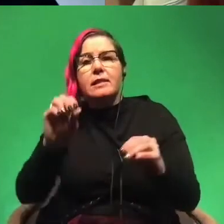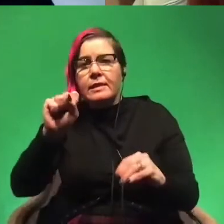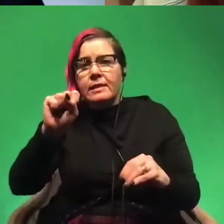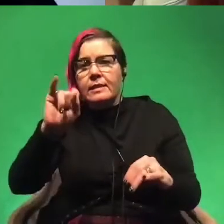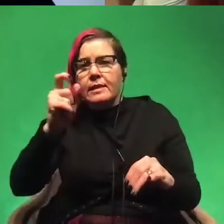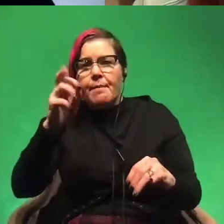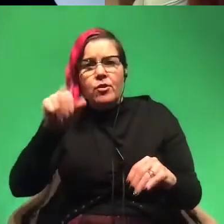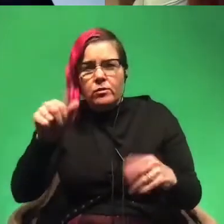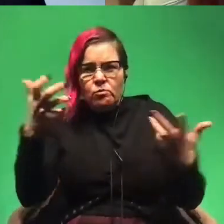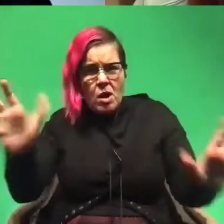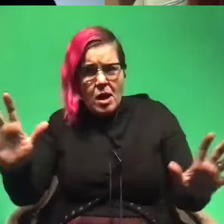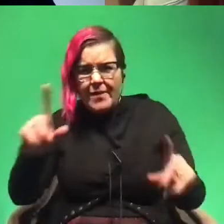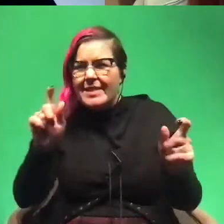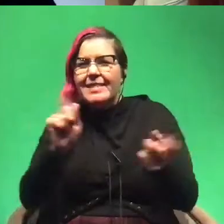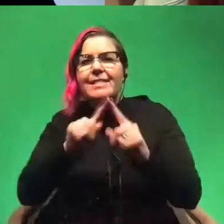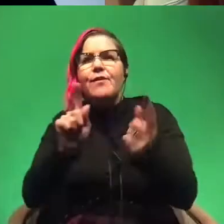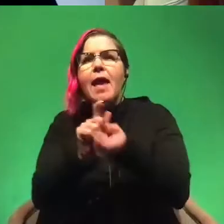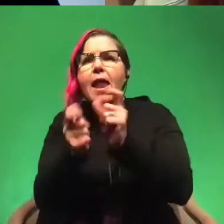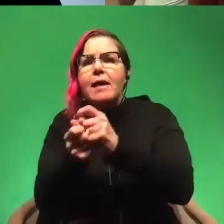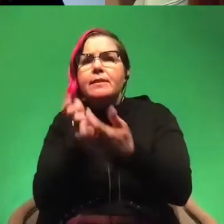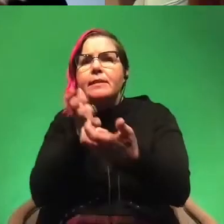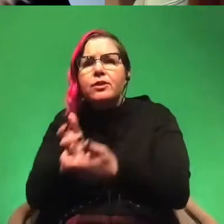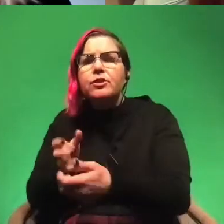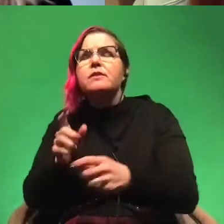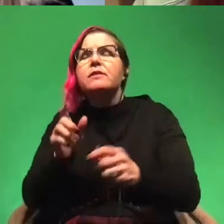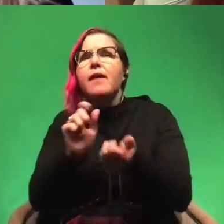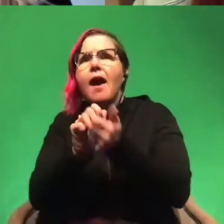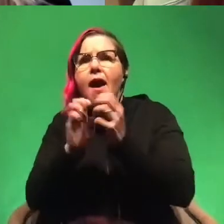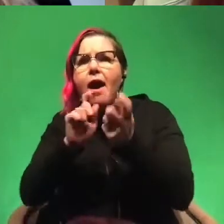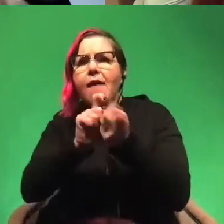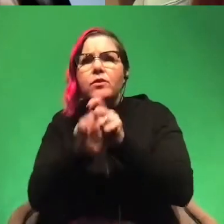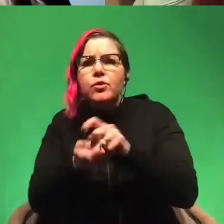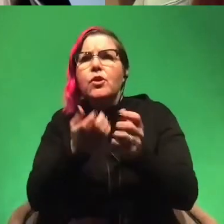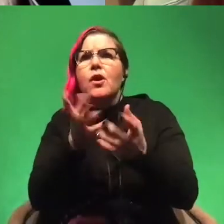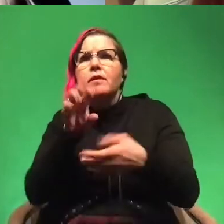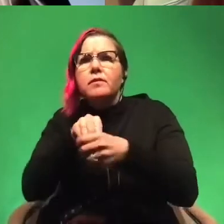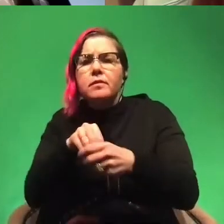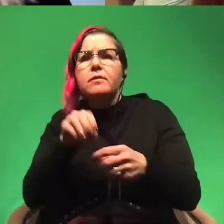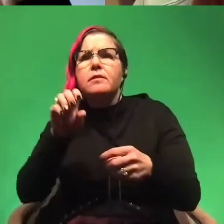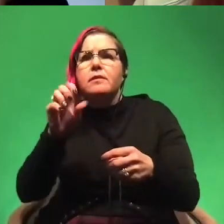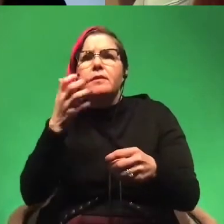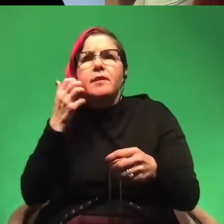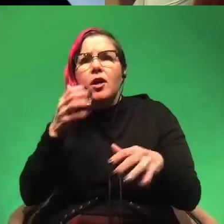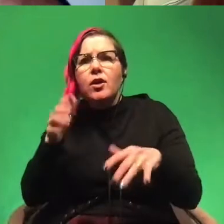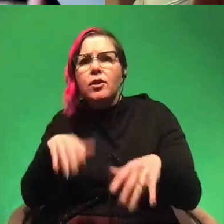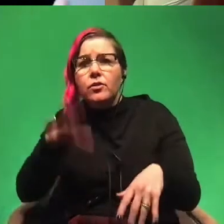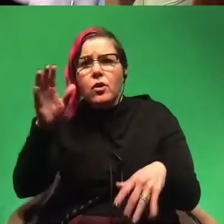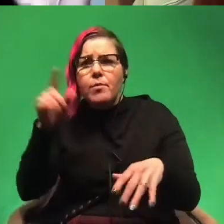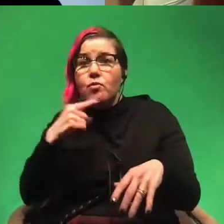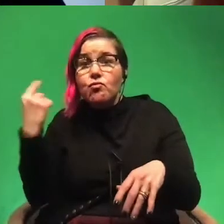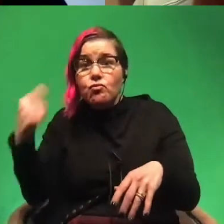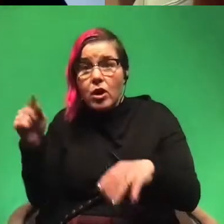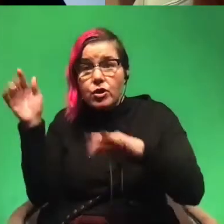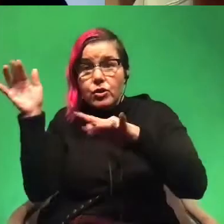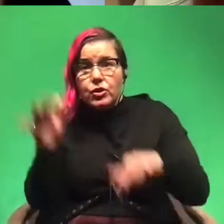the different adaptations, the evolution associated with a tiger, you know, evolving in like snow in Russia is going to be different than a